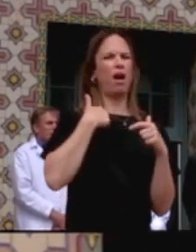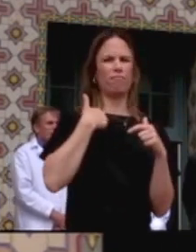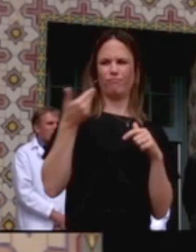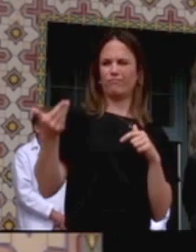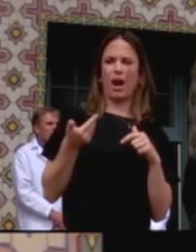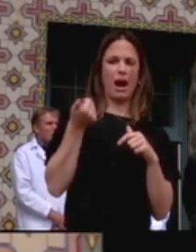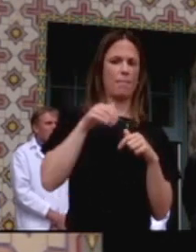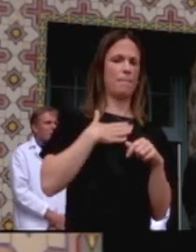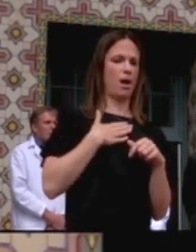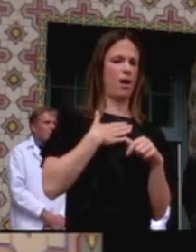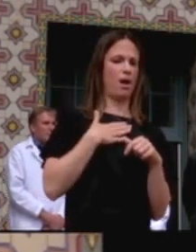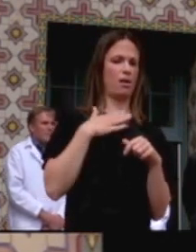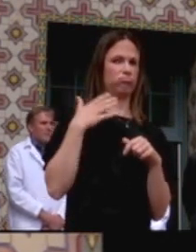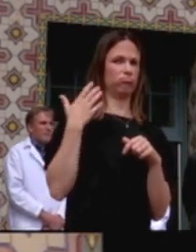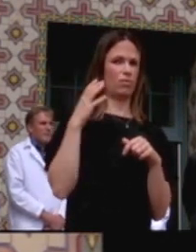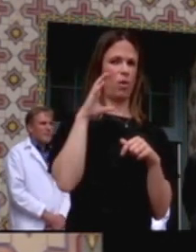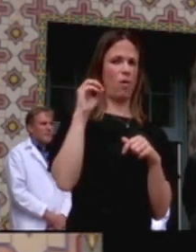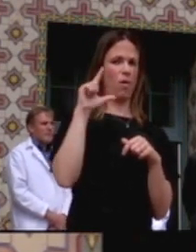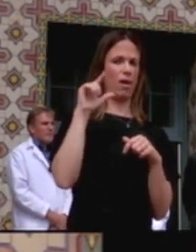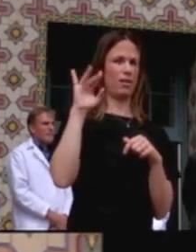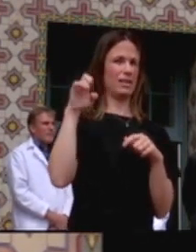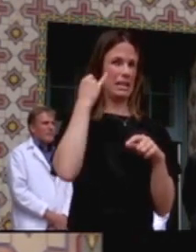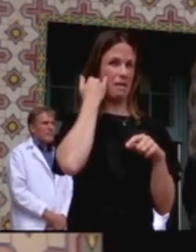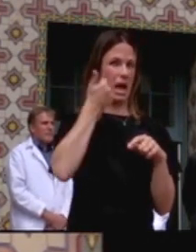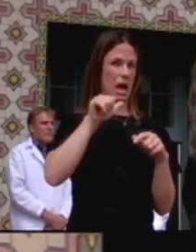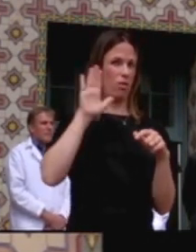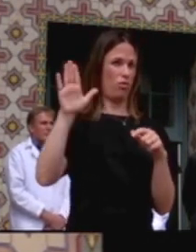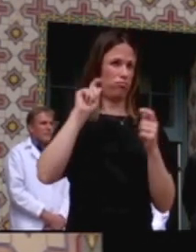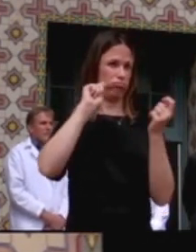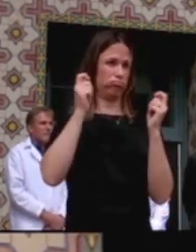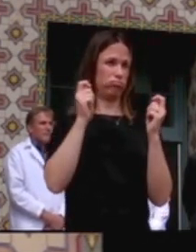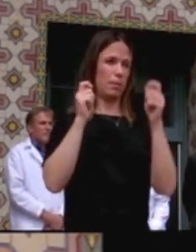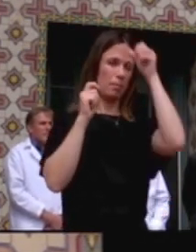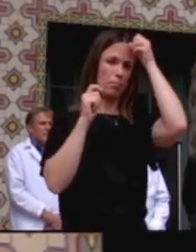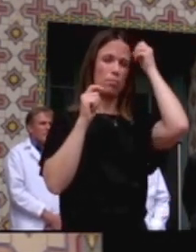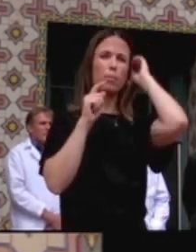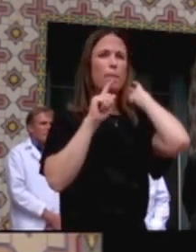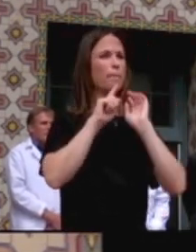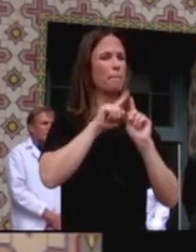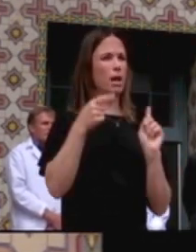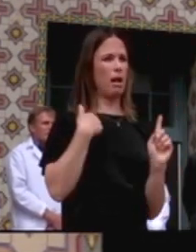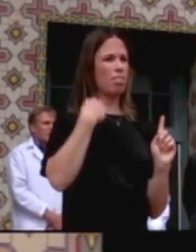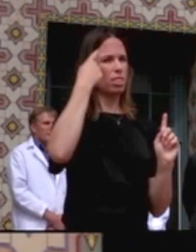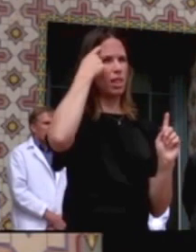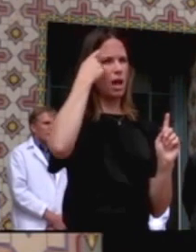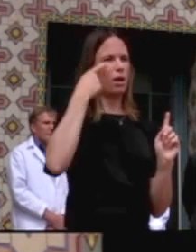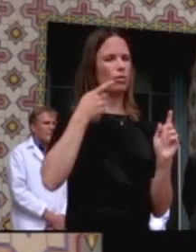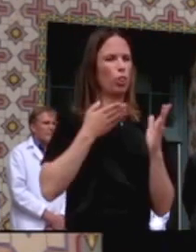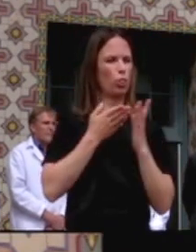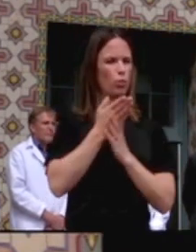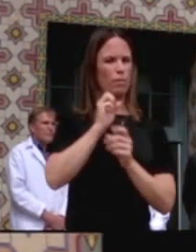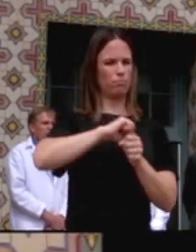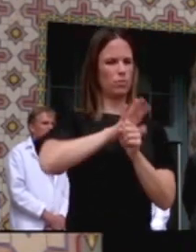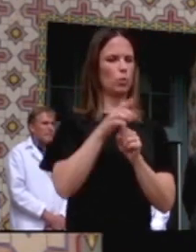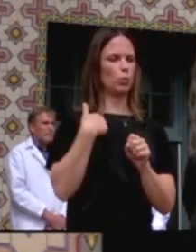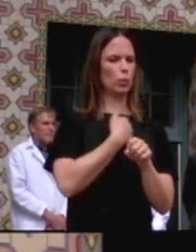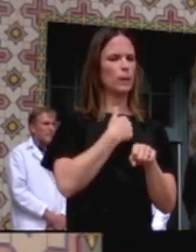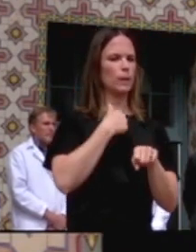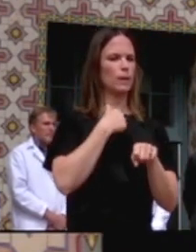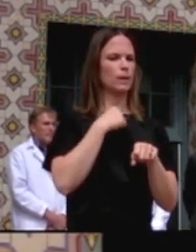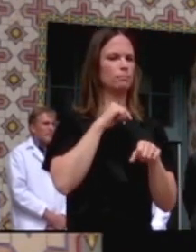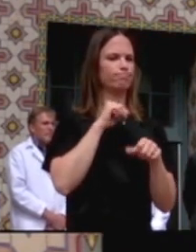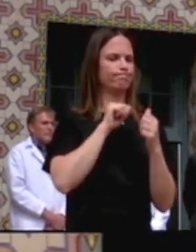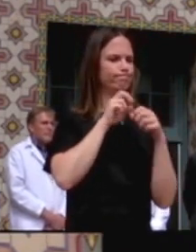colleagues if they have any refinements on that. But I think that we are, through the pandemic, we have been working with our